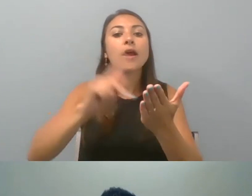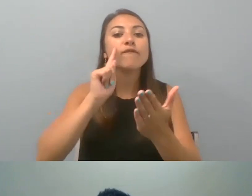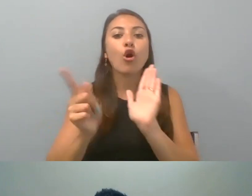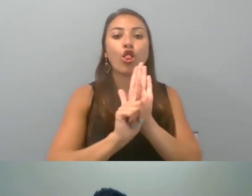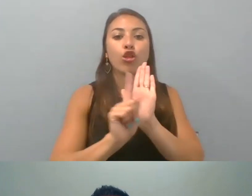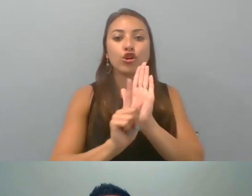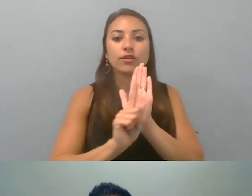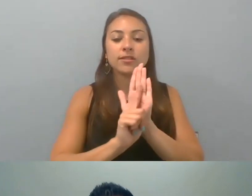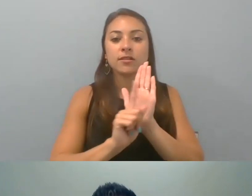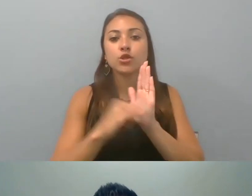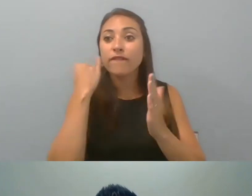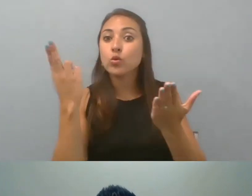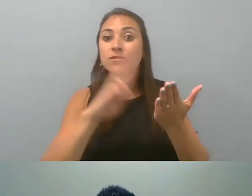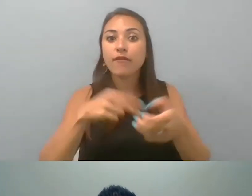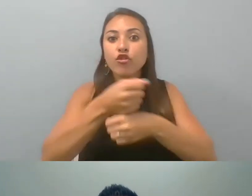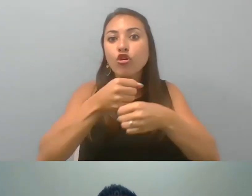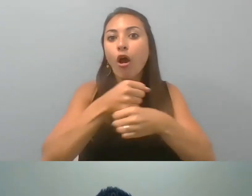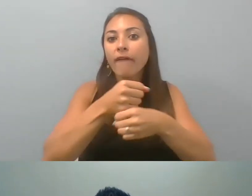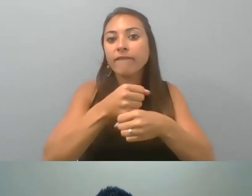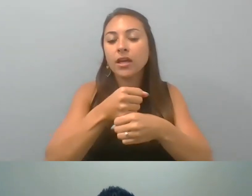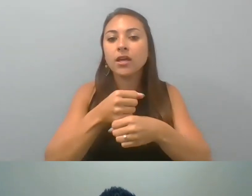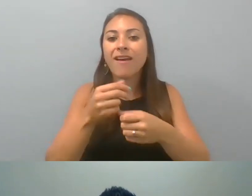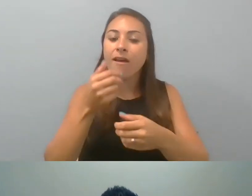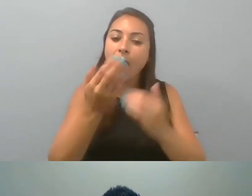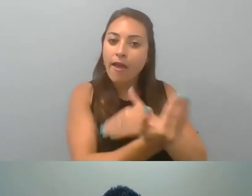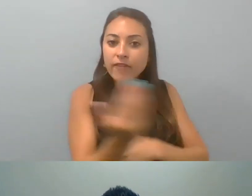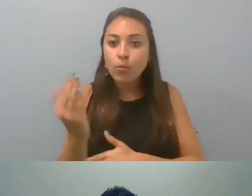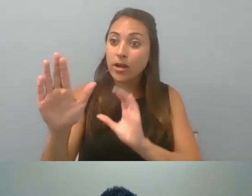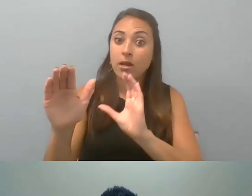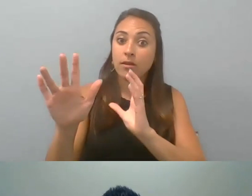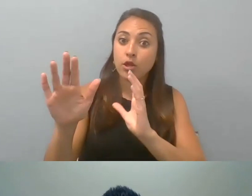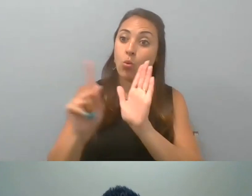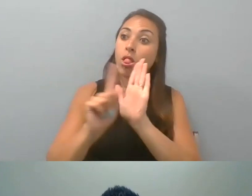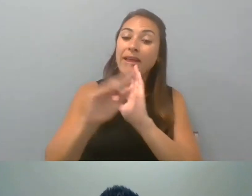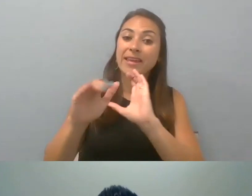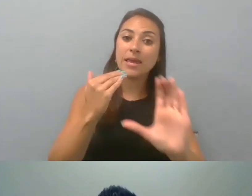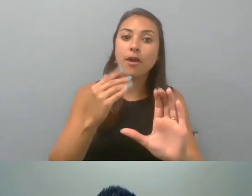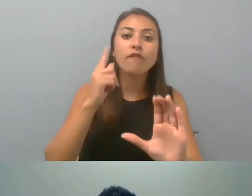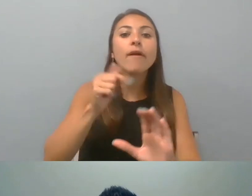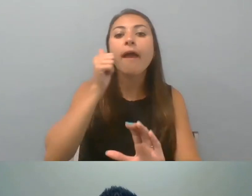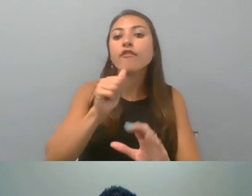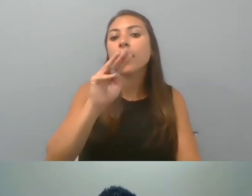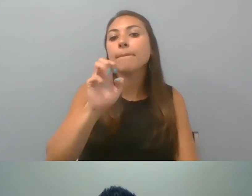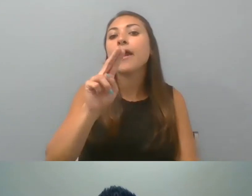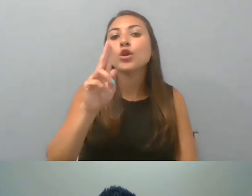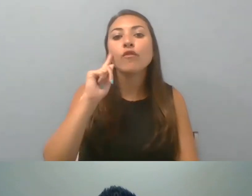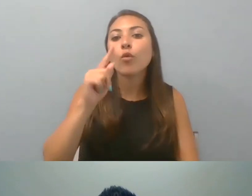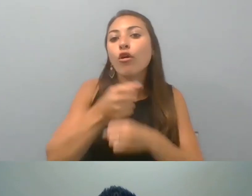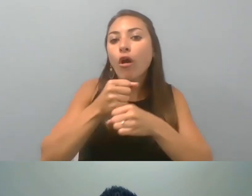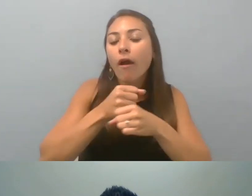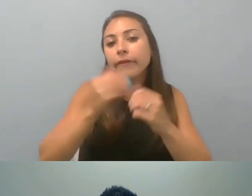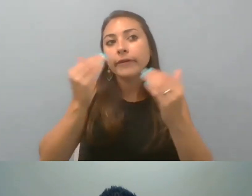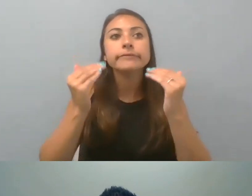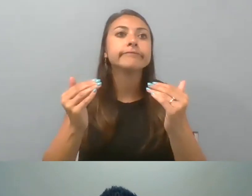the refectory, you would get an email in the morning saying what's on the daily menu for that location. But Bobby